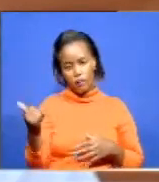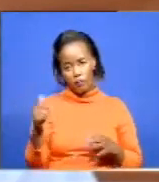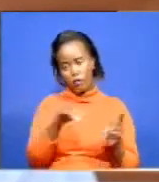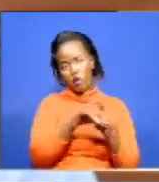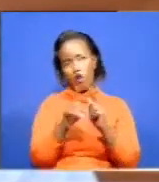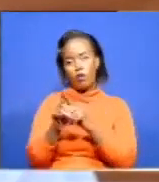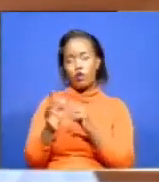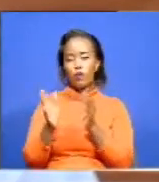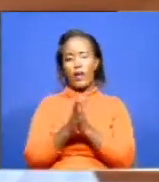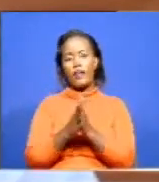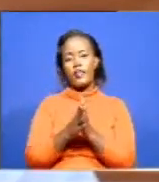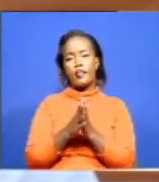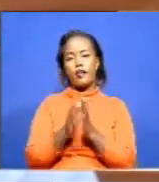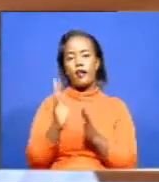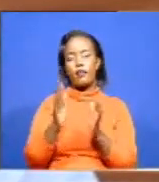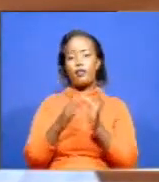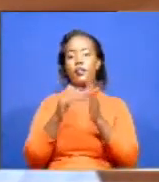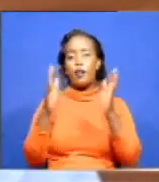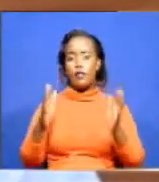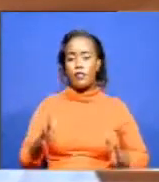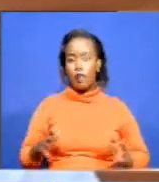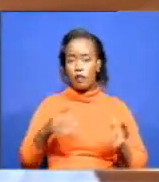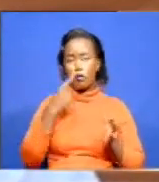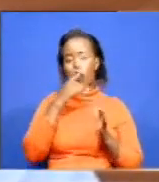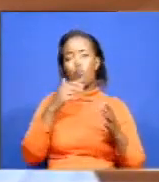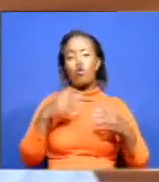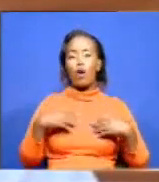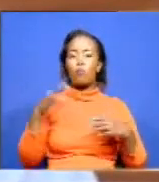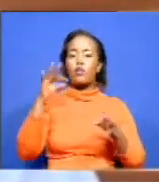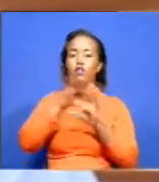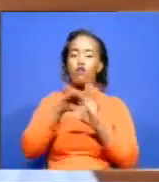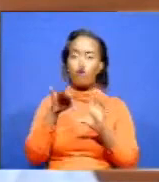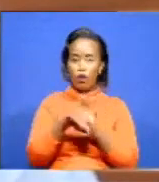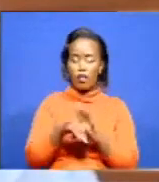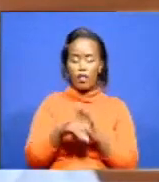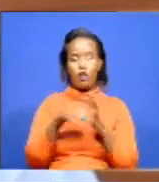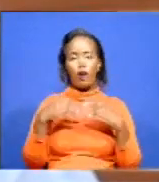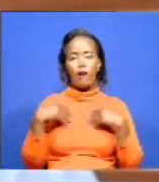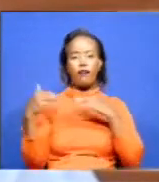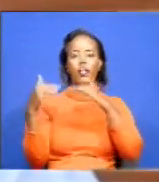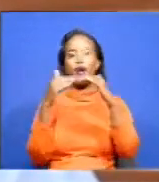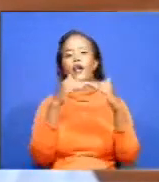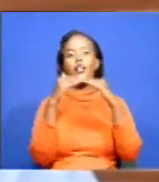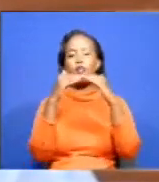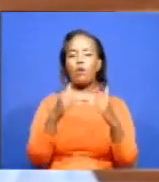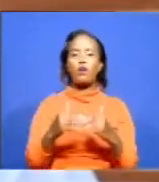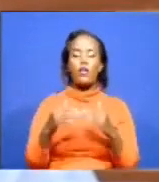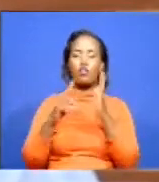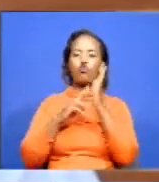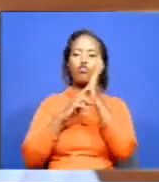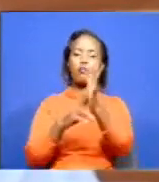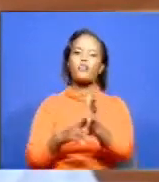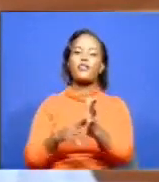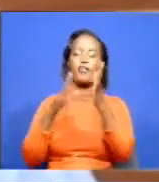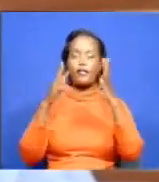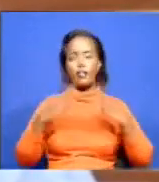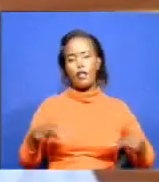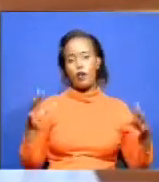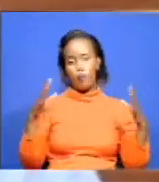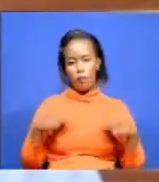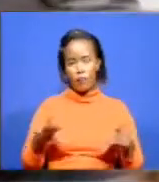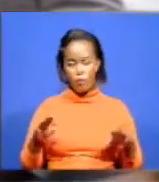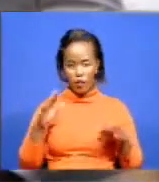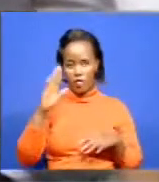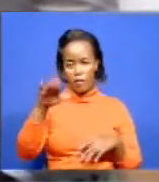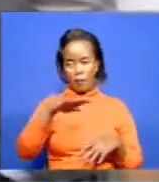na wambunge ambao wamechaguliwa kufanya ile representative democracy ya kuja kuwakilisha wale wananchi wenyewe kwa